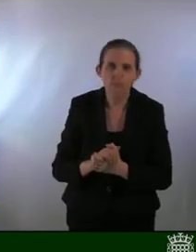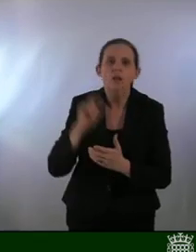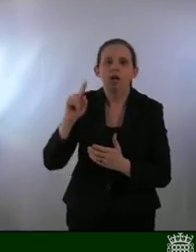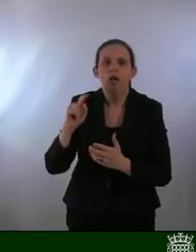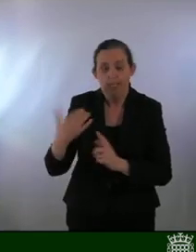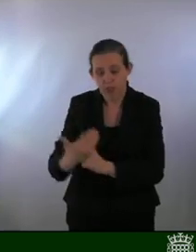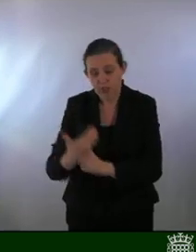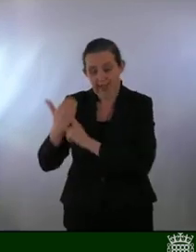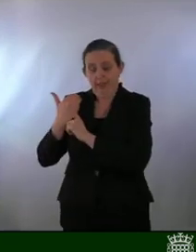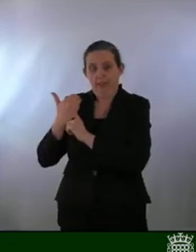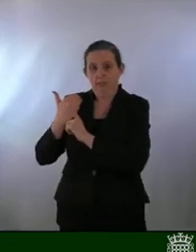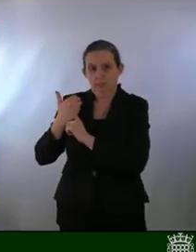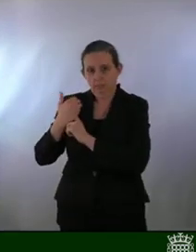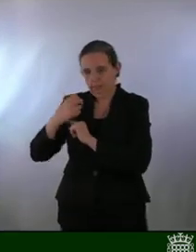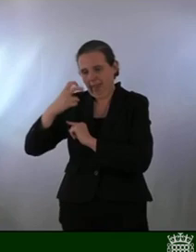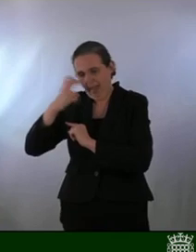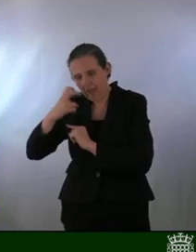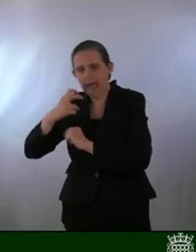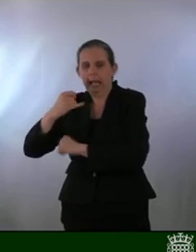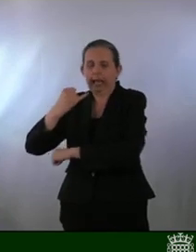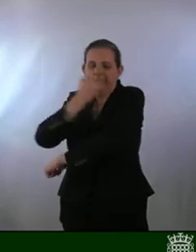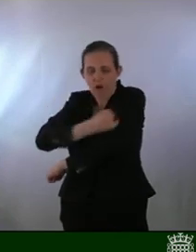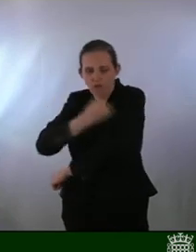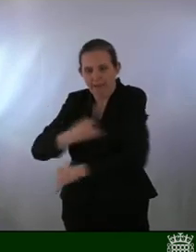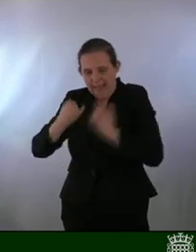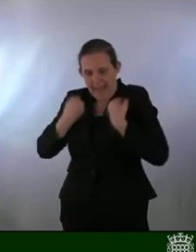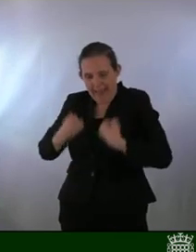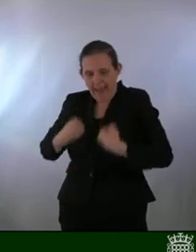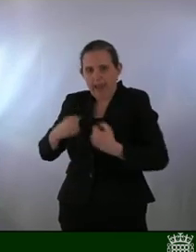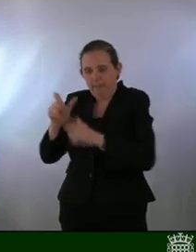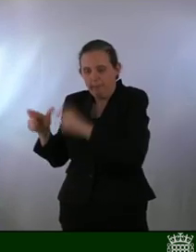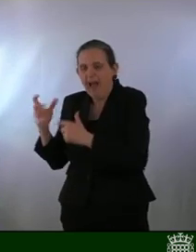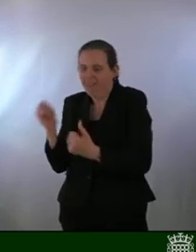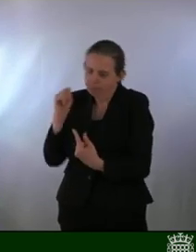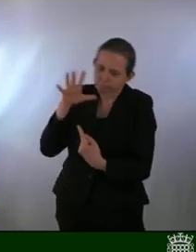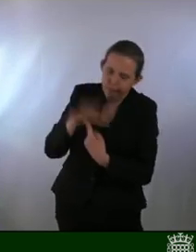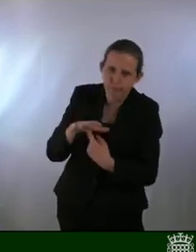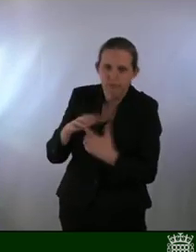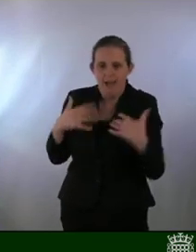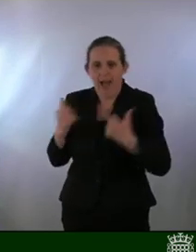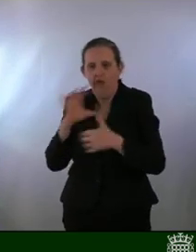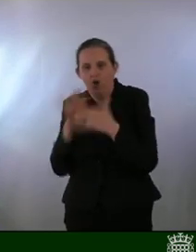have significant health conditions and will be contacted by the NHS. They are